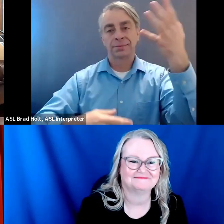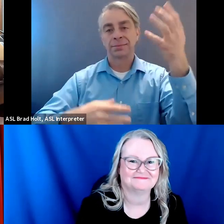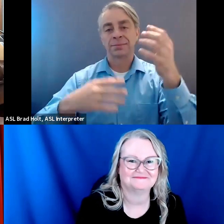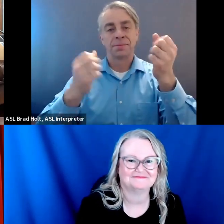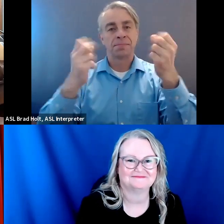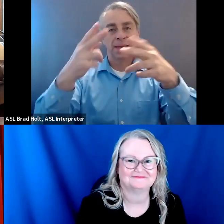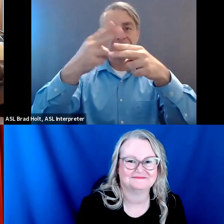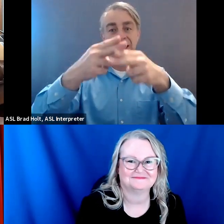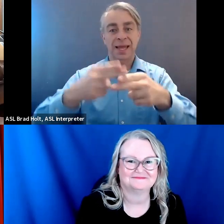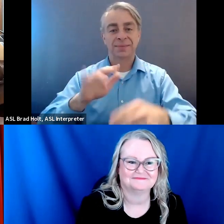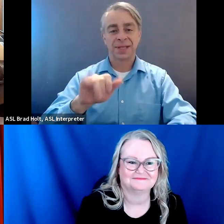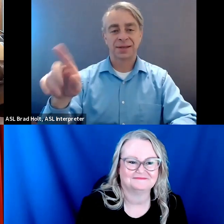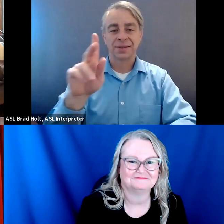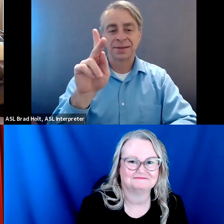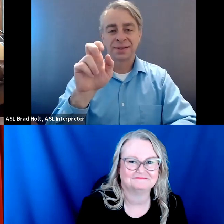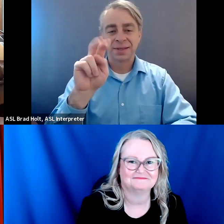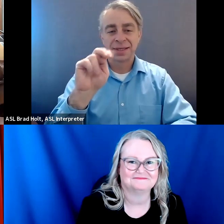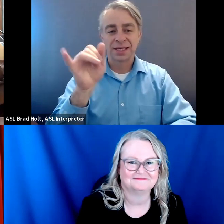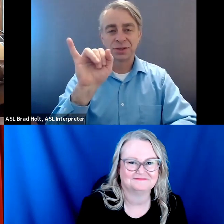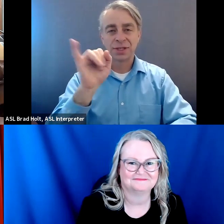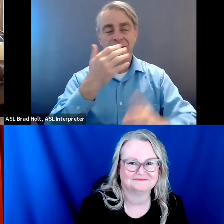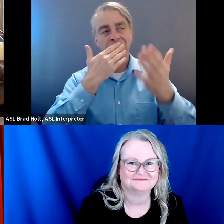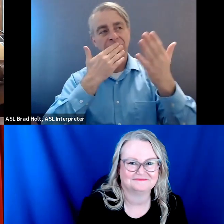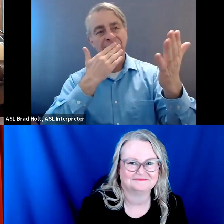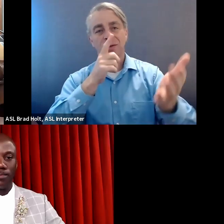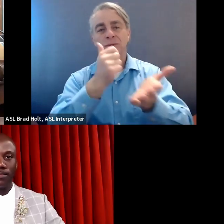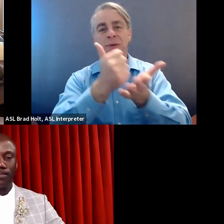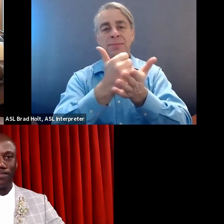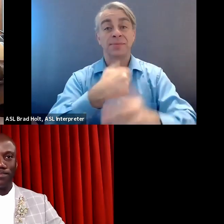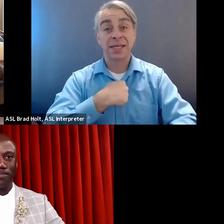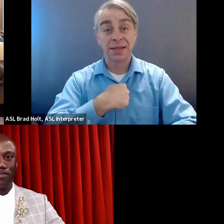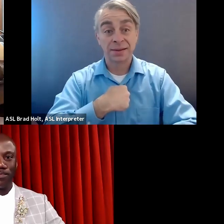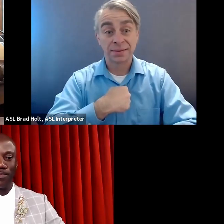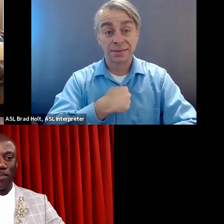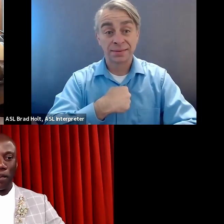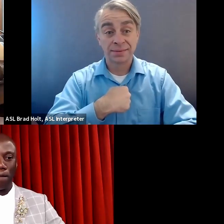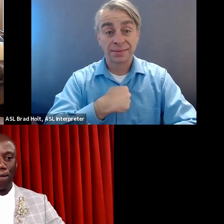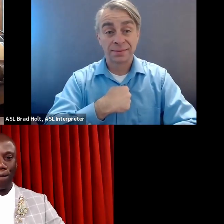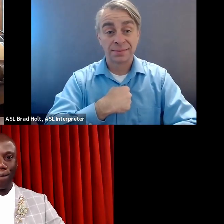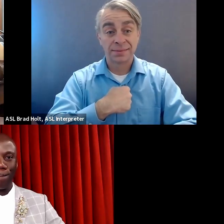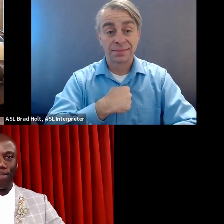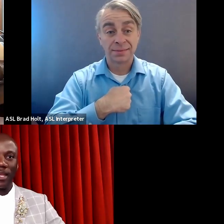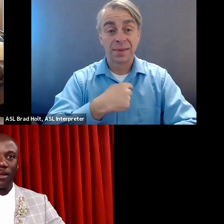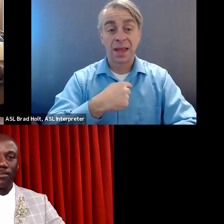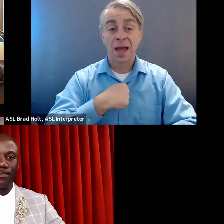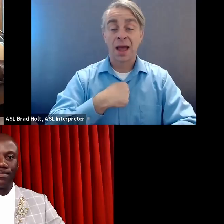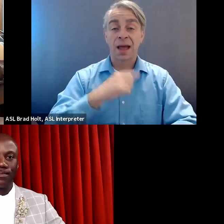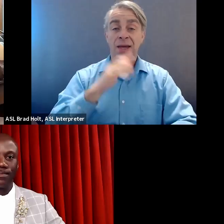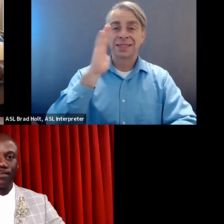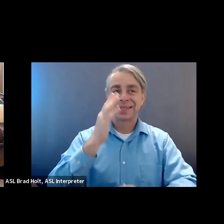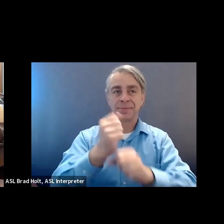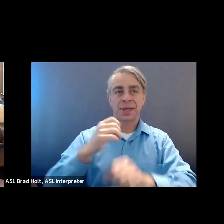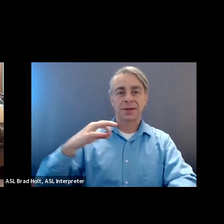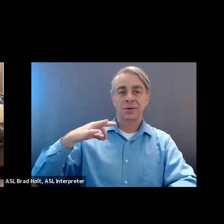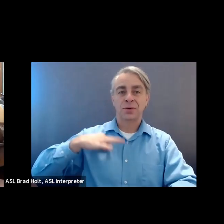was thanking for helping me along the way, I get credit for a large number